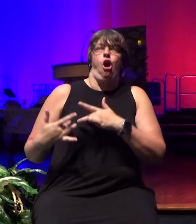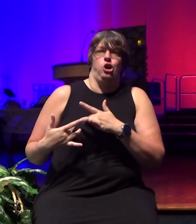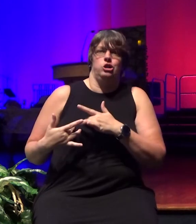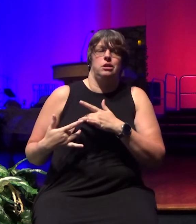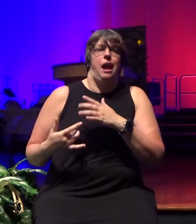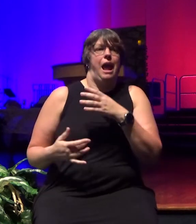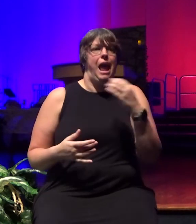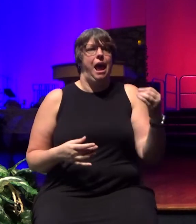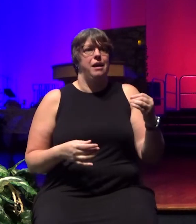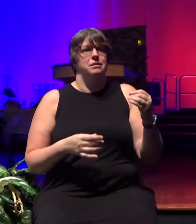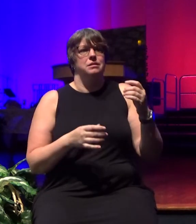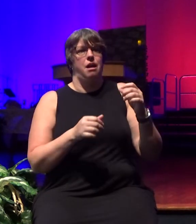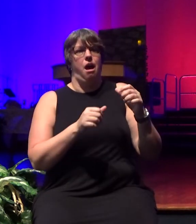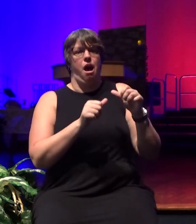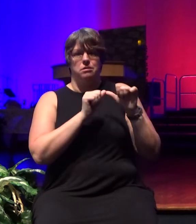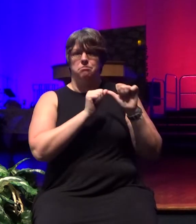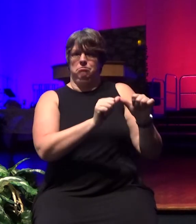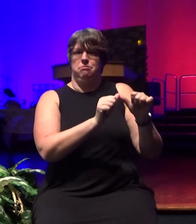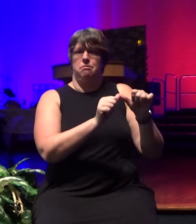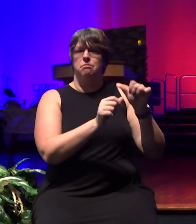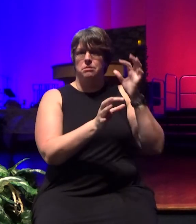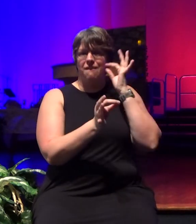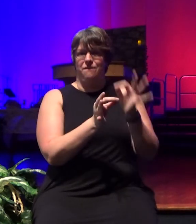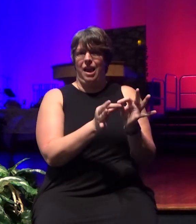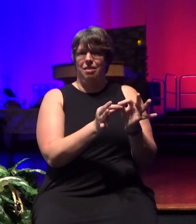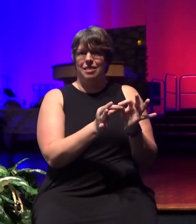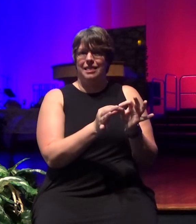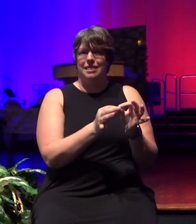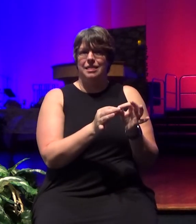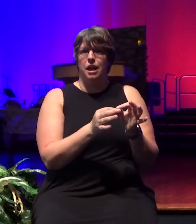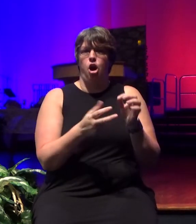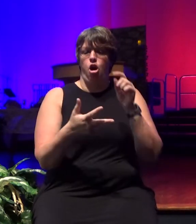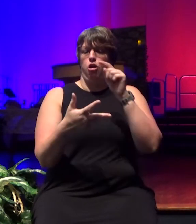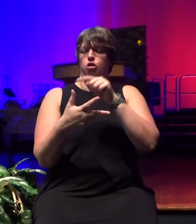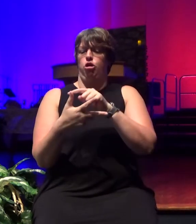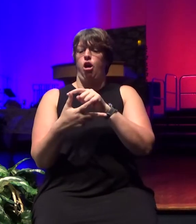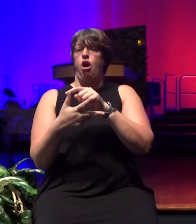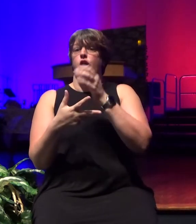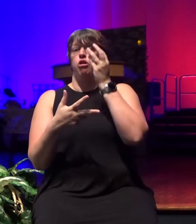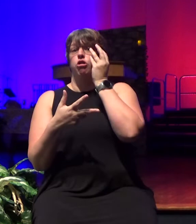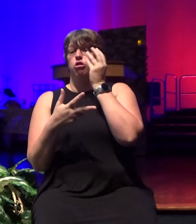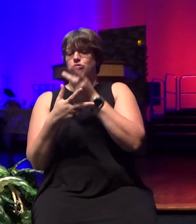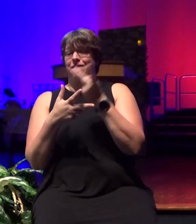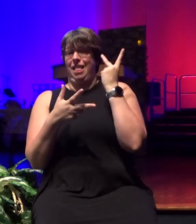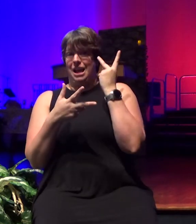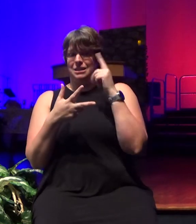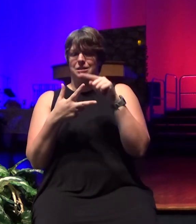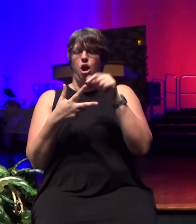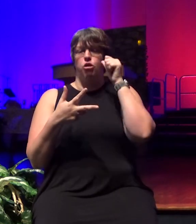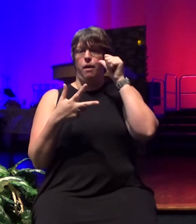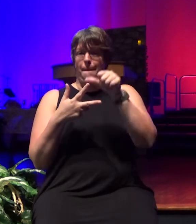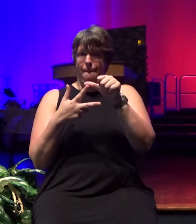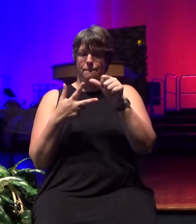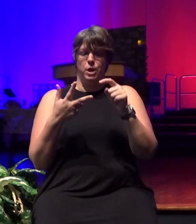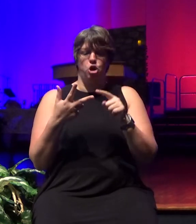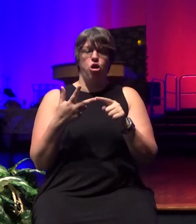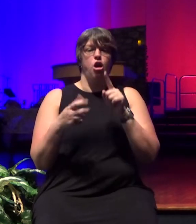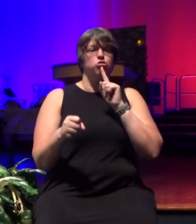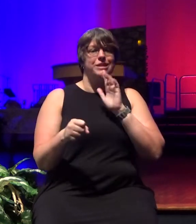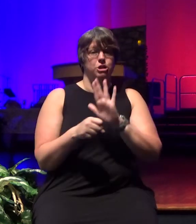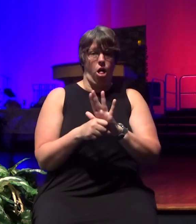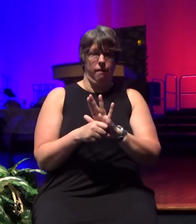that master pilot that has endowed you with spiritual life and the seeds of greatness. That